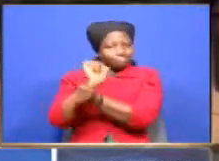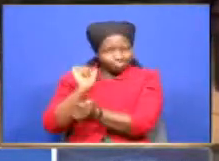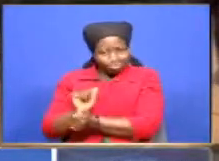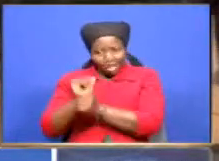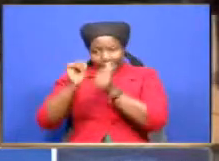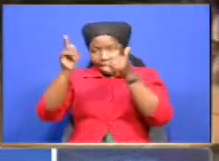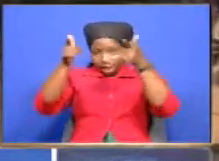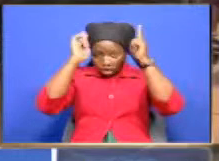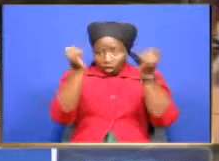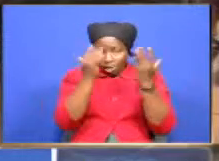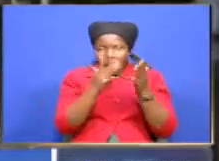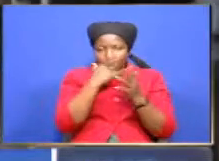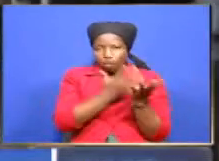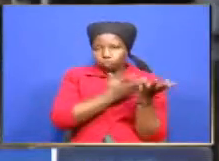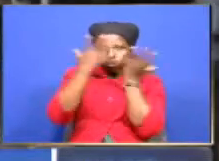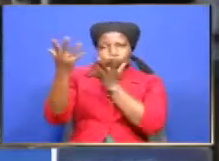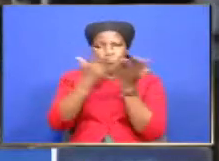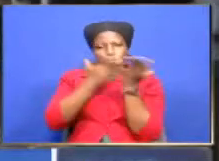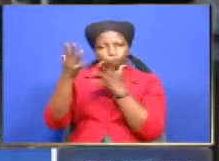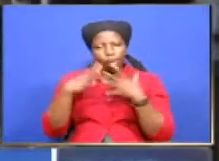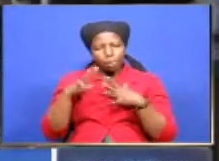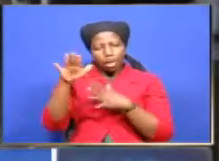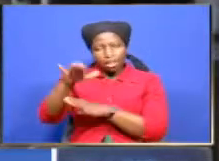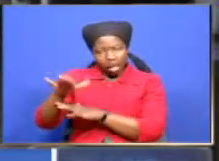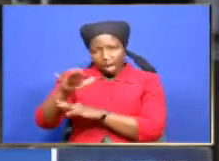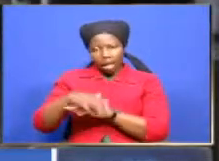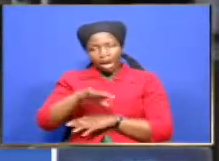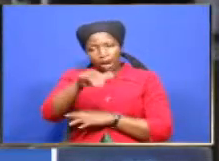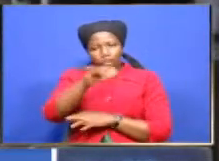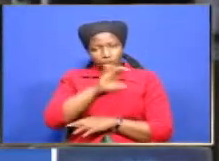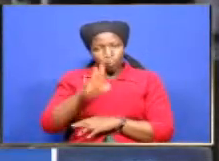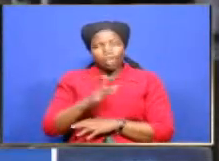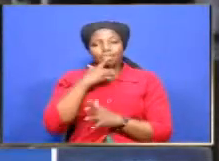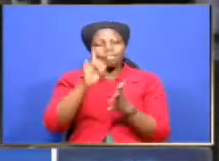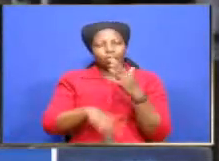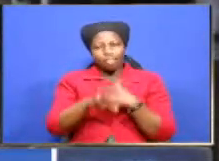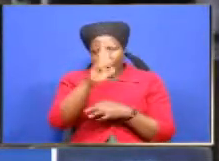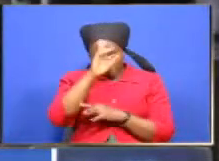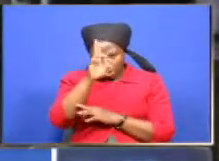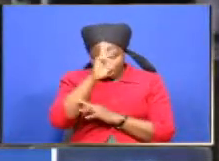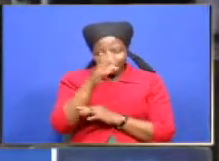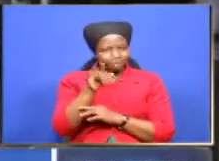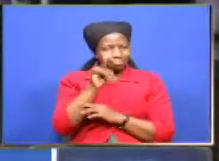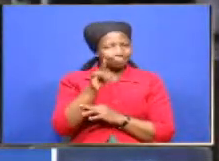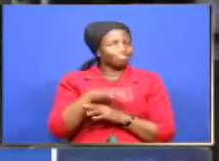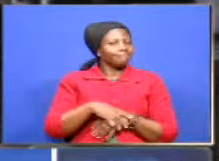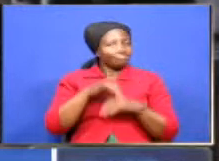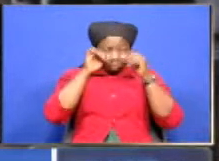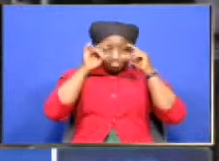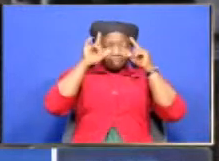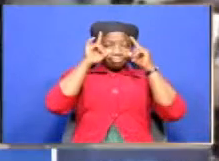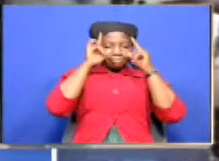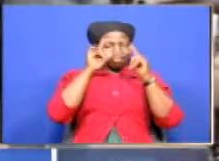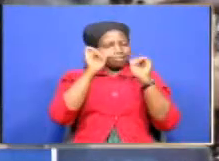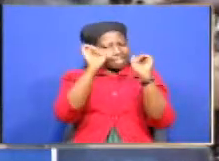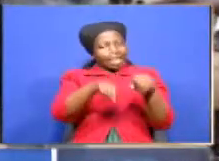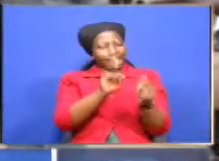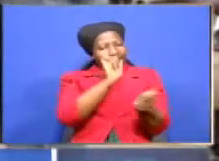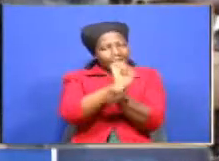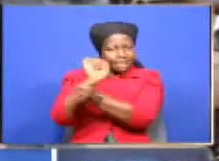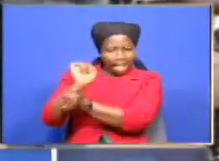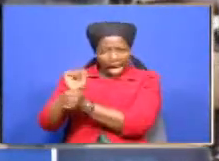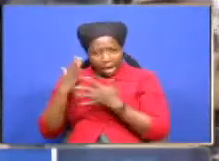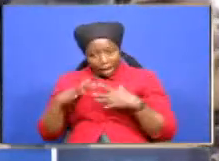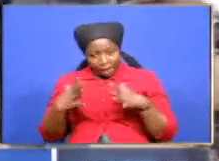to the area. County Commissioner Sam Ojuang saying that police officers are on high alert to arrest people entering the